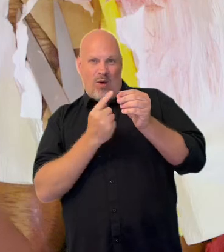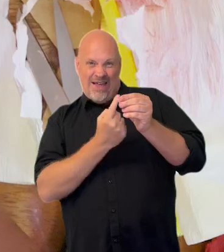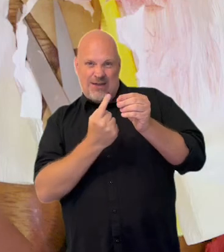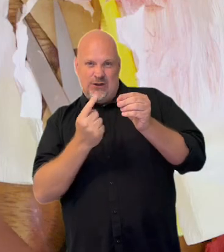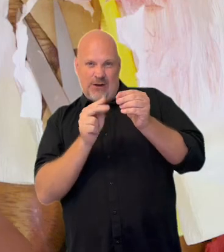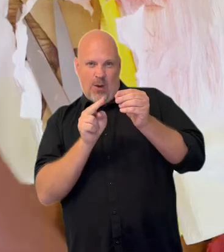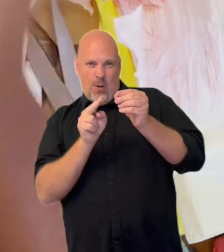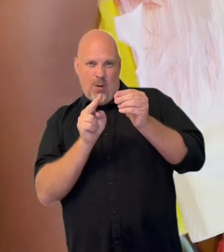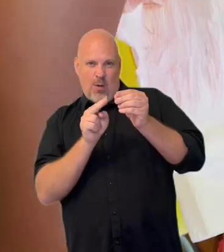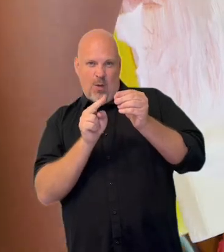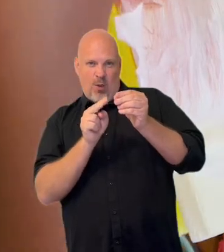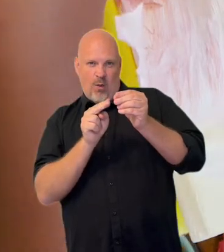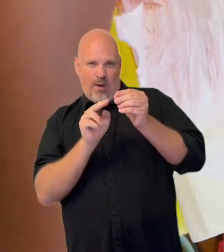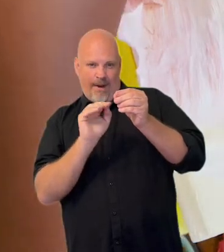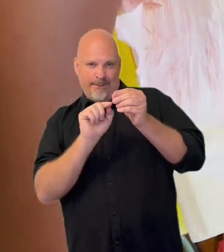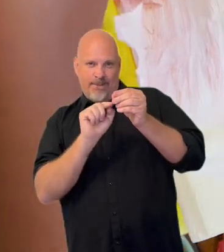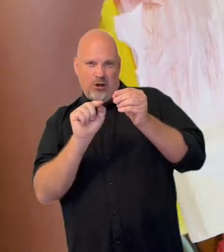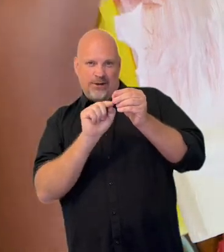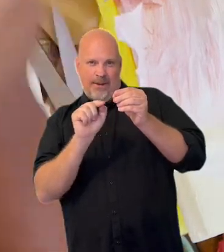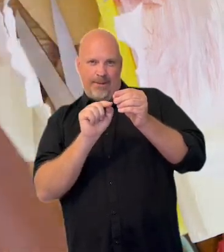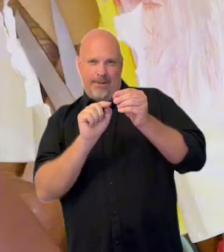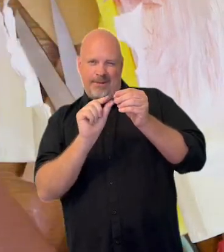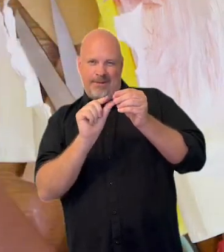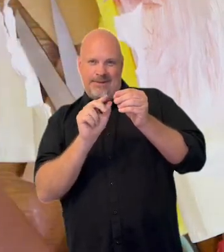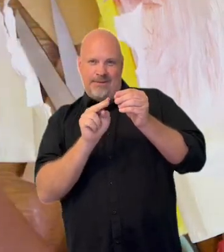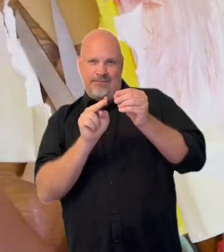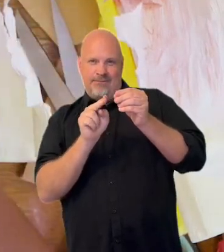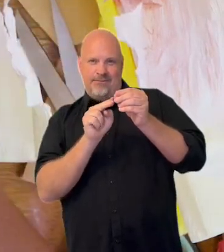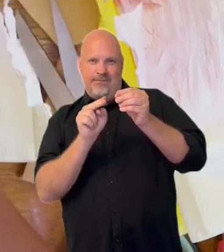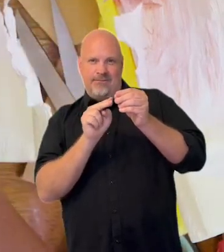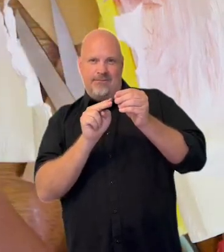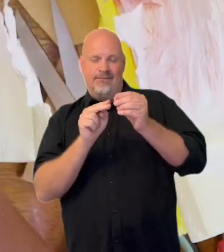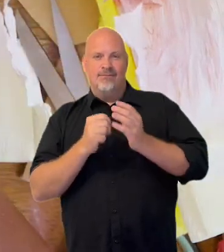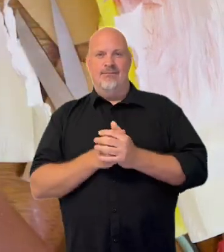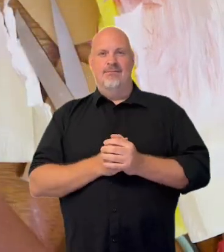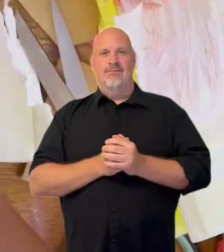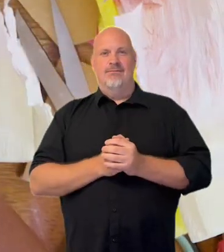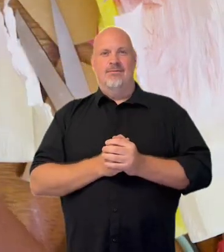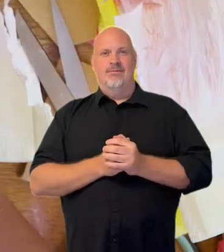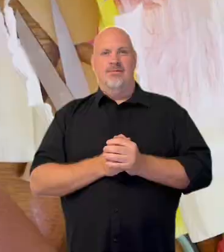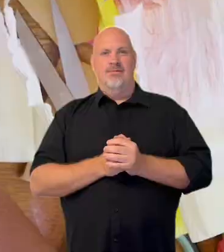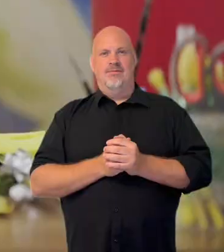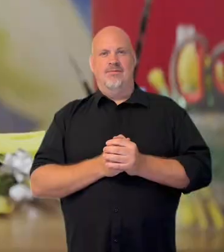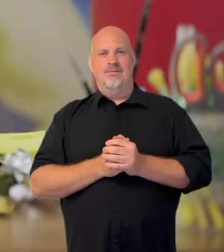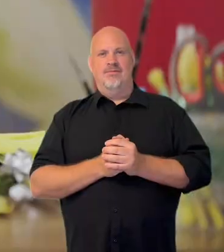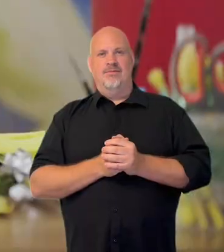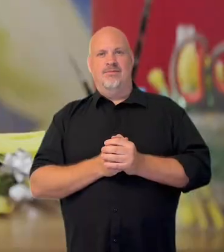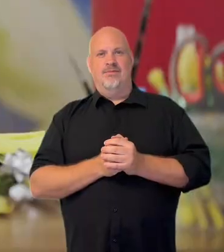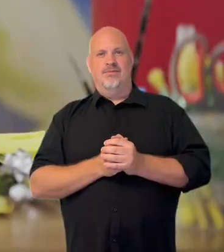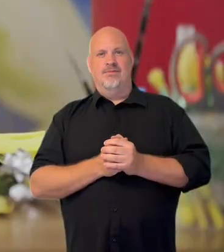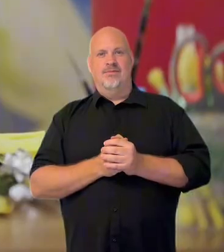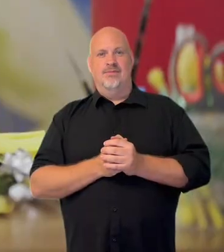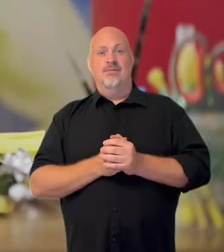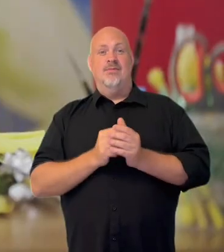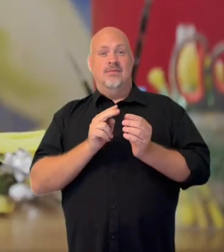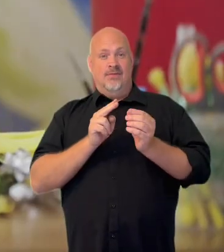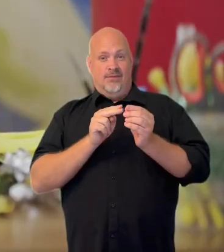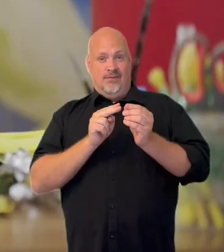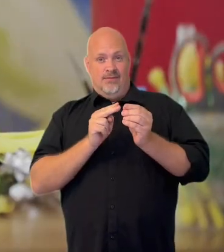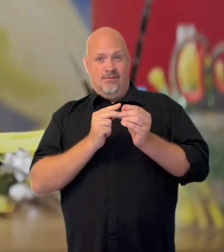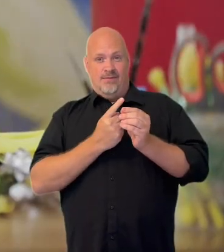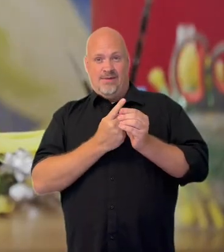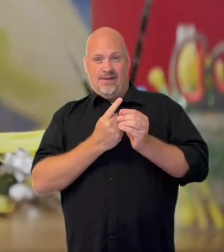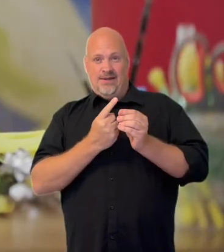And with these, you'll give them each a little pinch inwards onto themselves and then flat them down. So